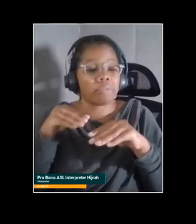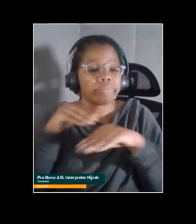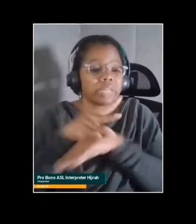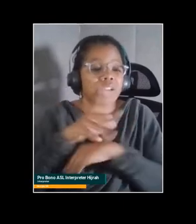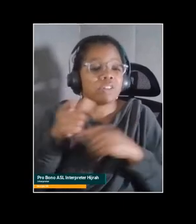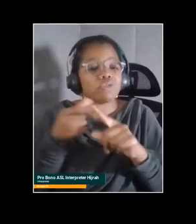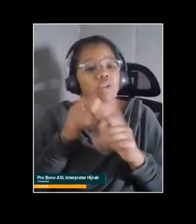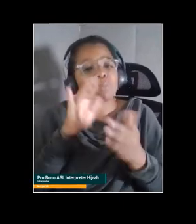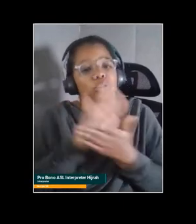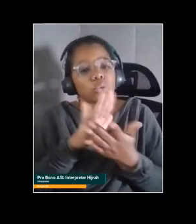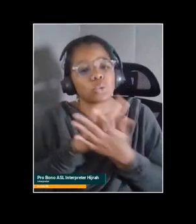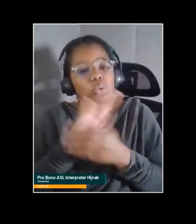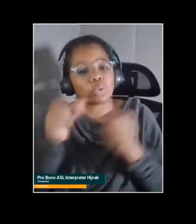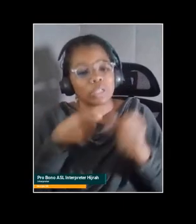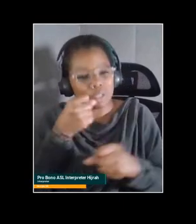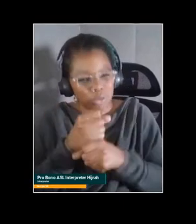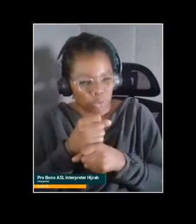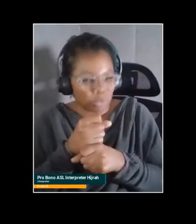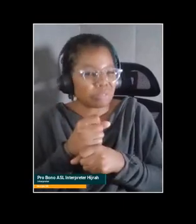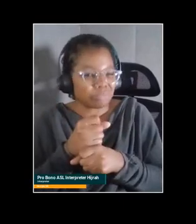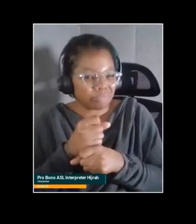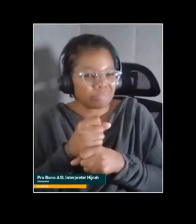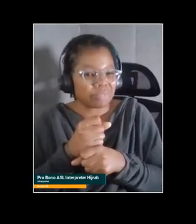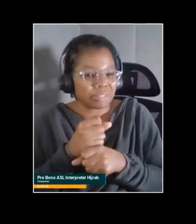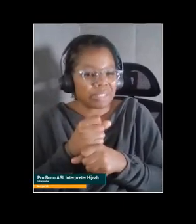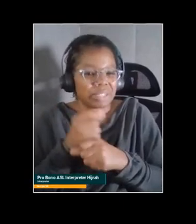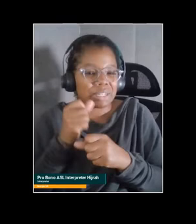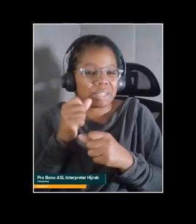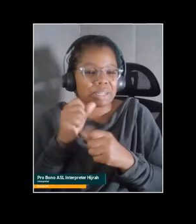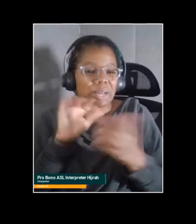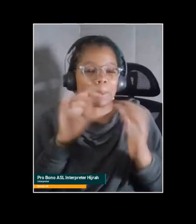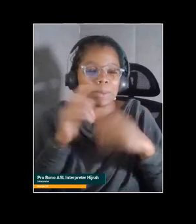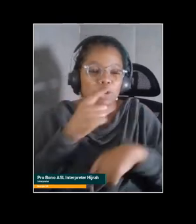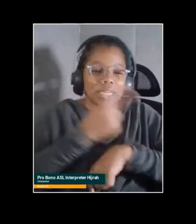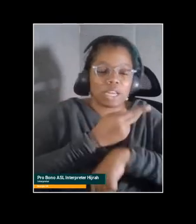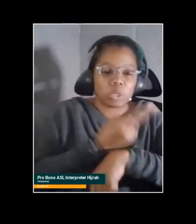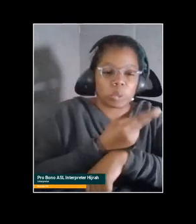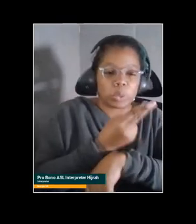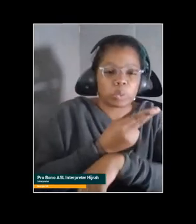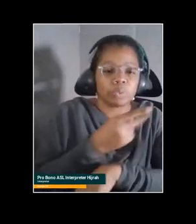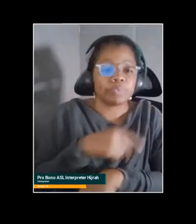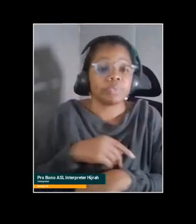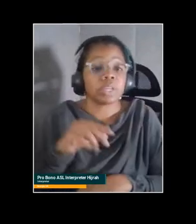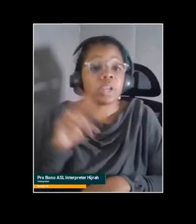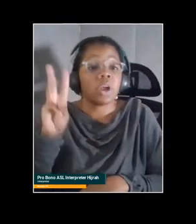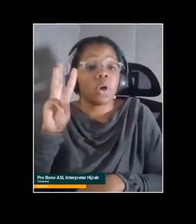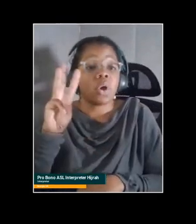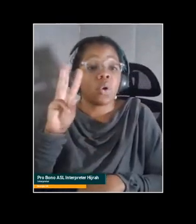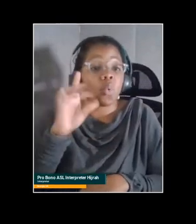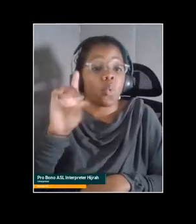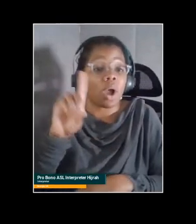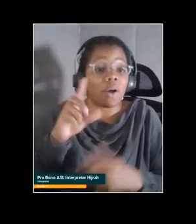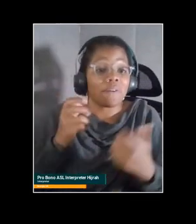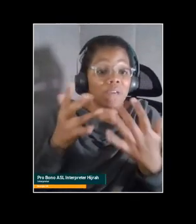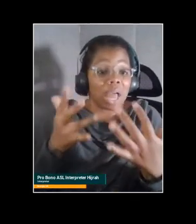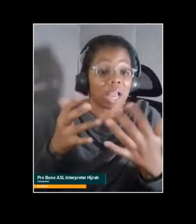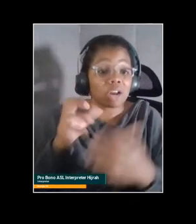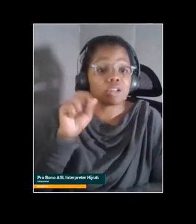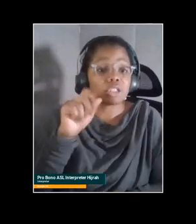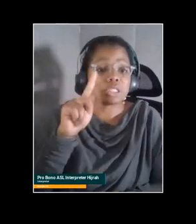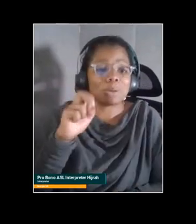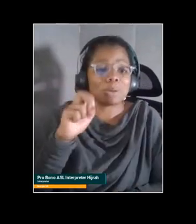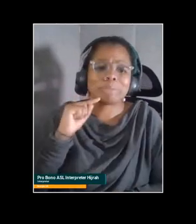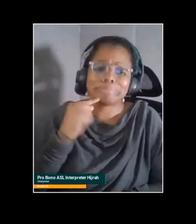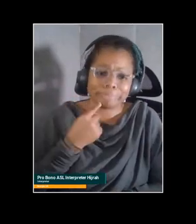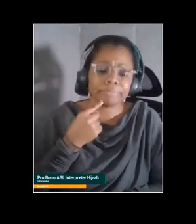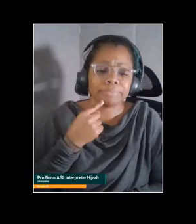years, school calendars, than day use. And then wildfire and smoke is hugely important here.